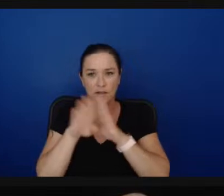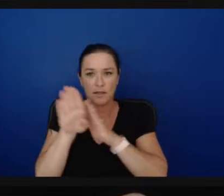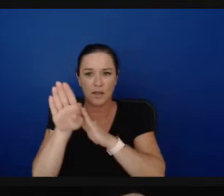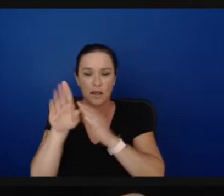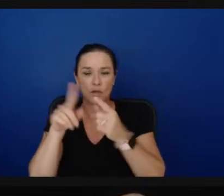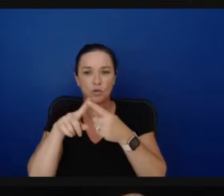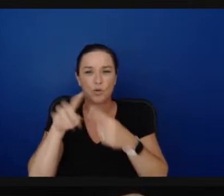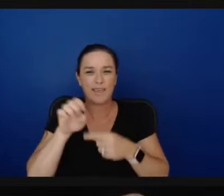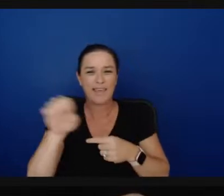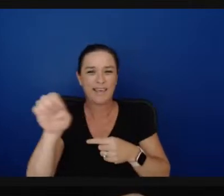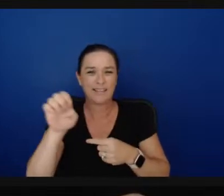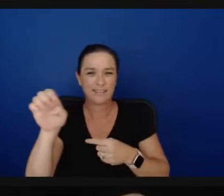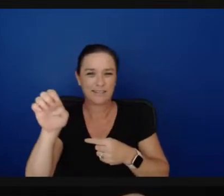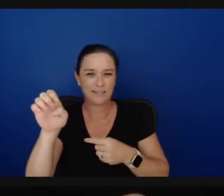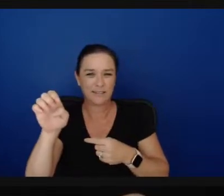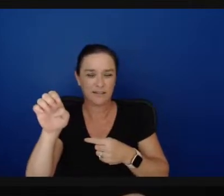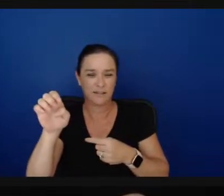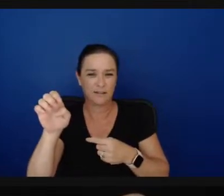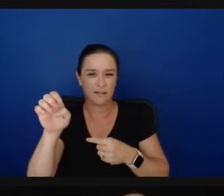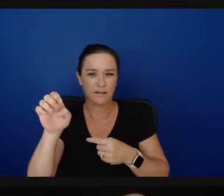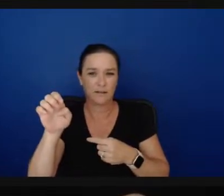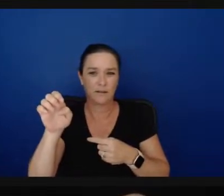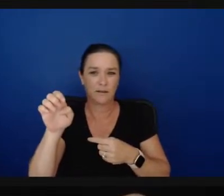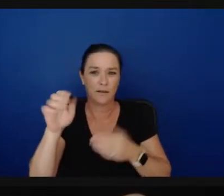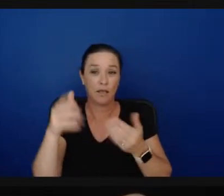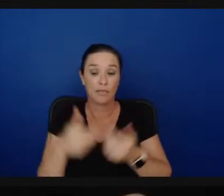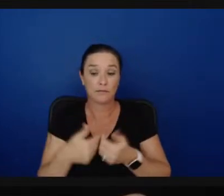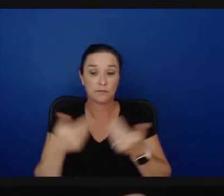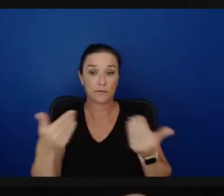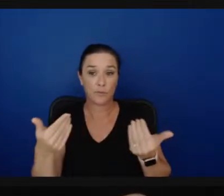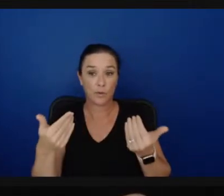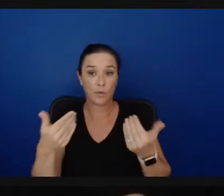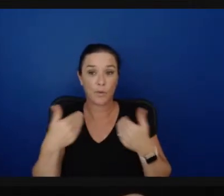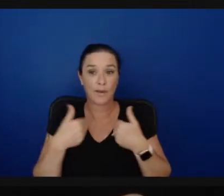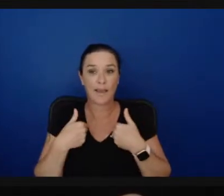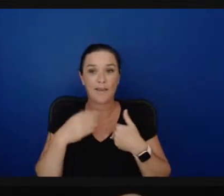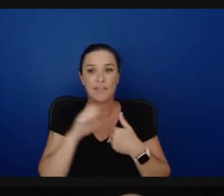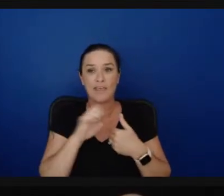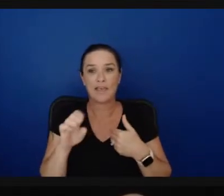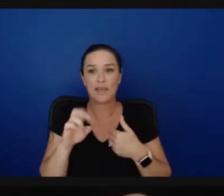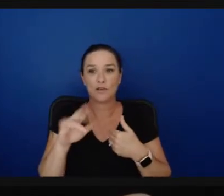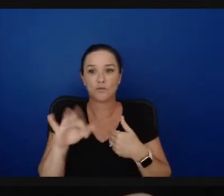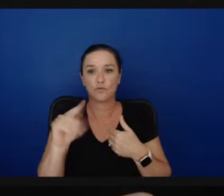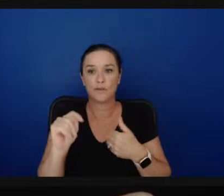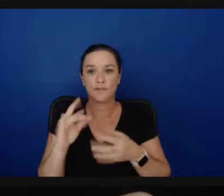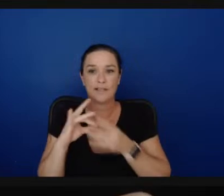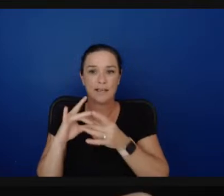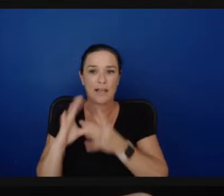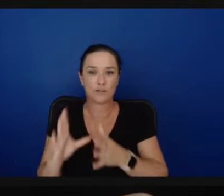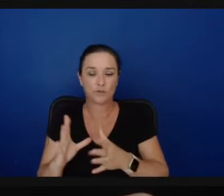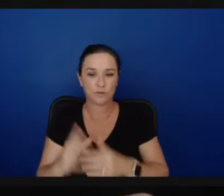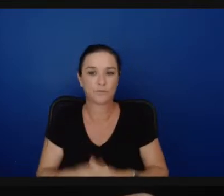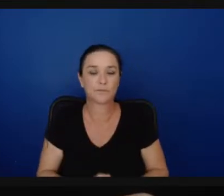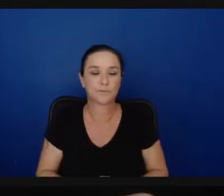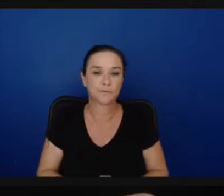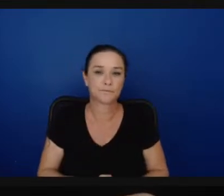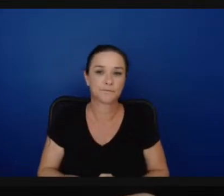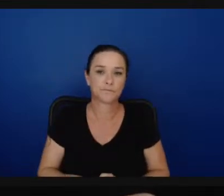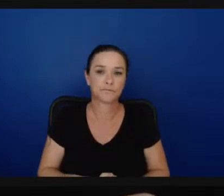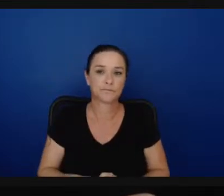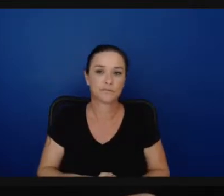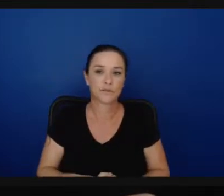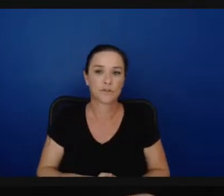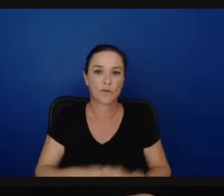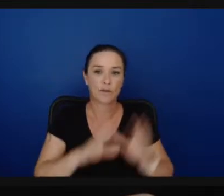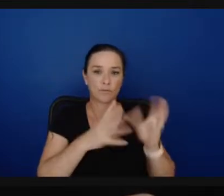there. And then separately, there is that east rift connector population to the right over here. There's three different clusters